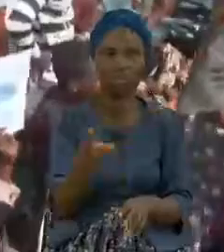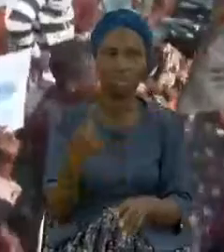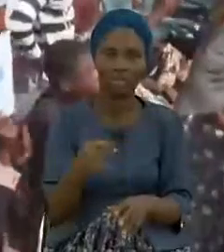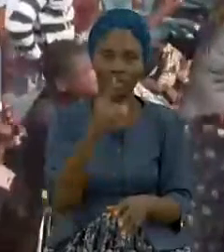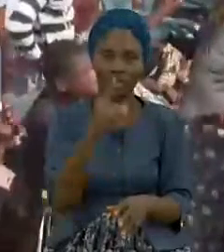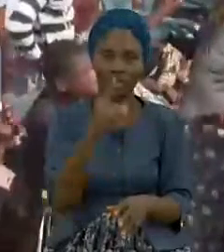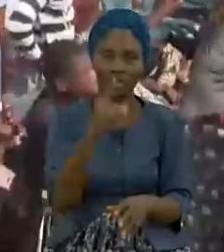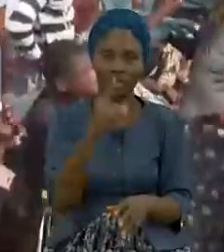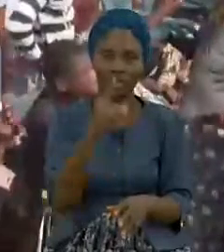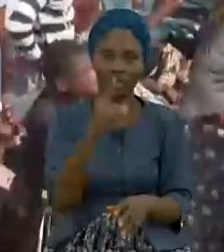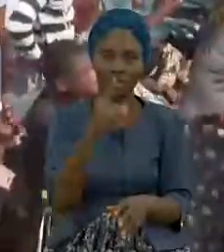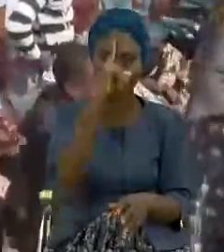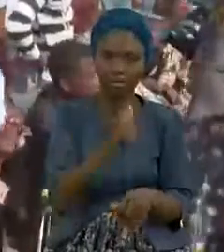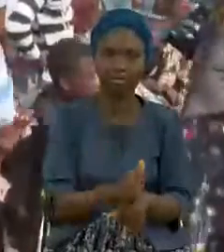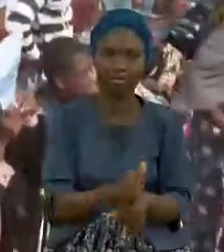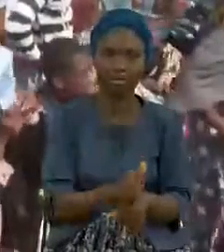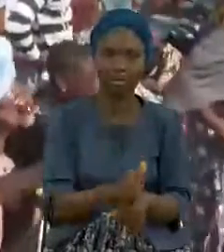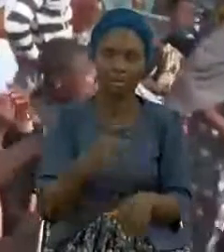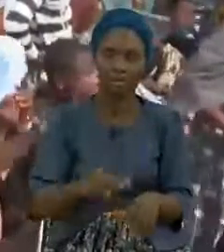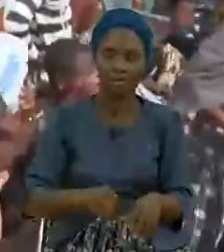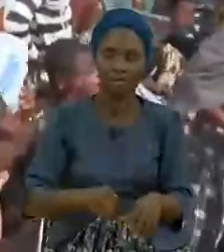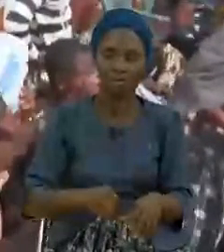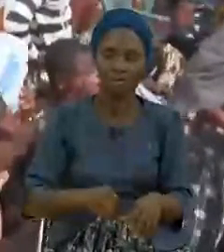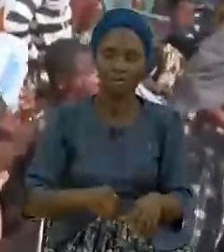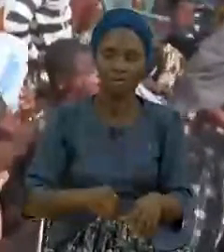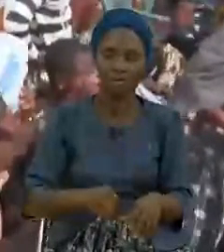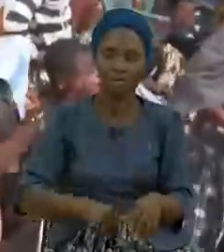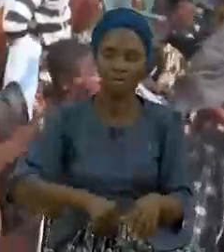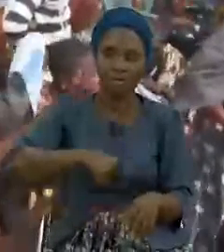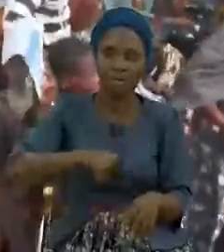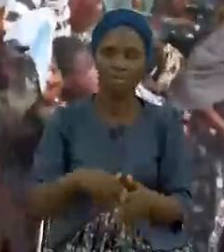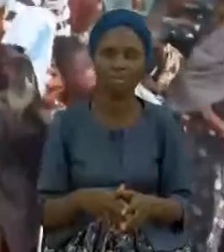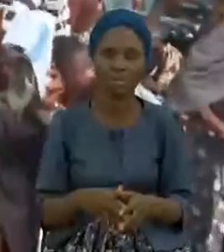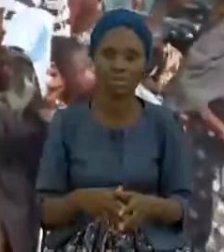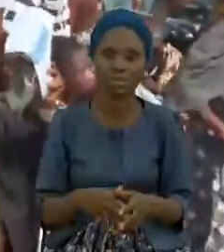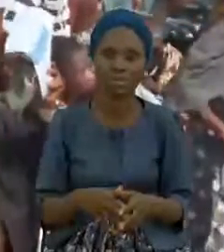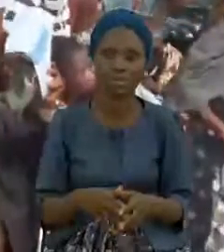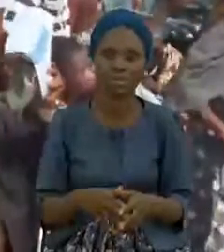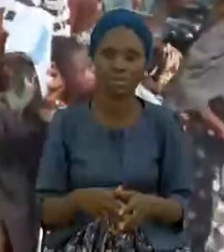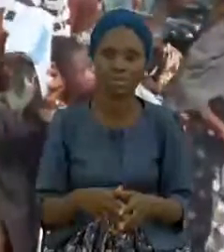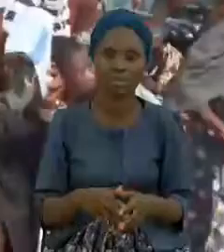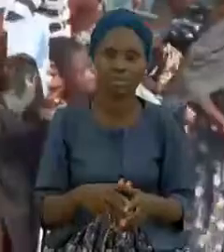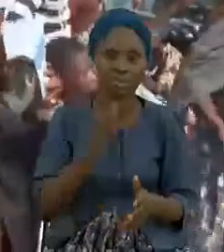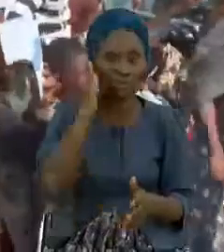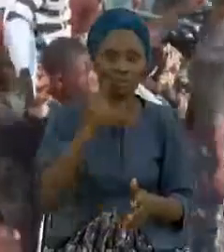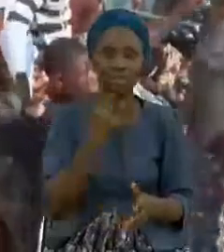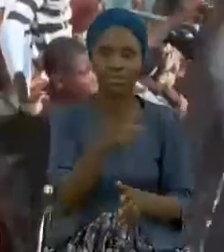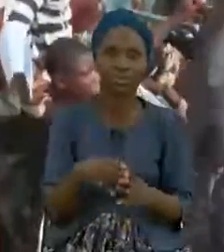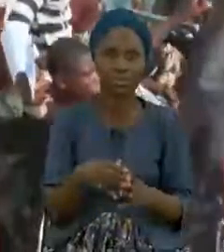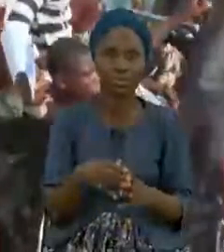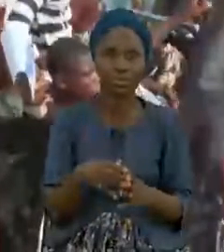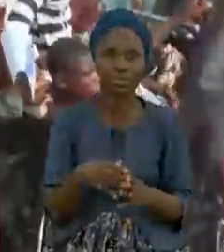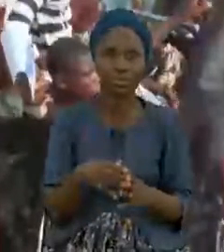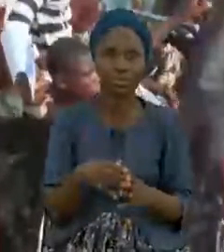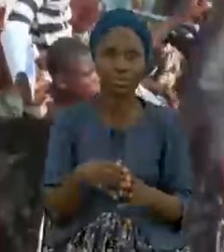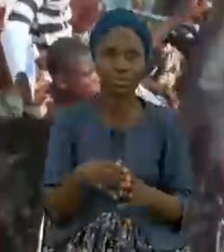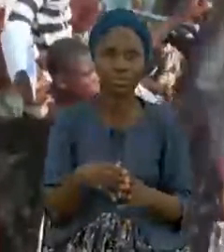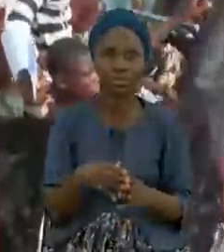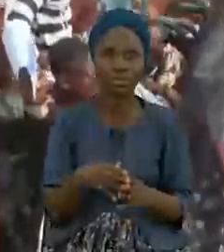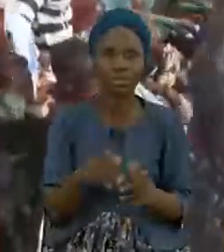to betray you. That the sanctification is only in the head, not in the heart.